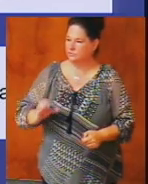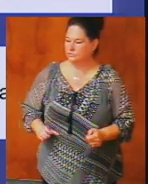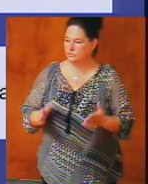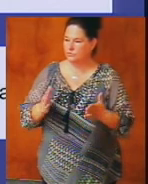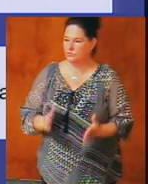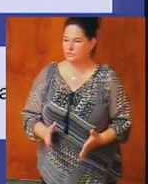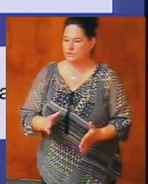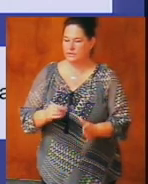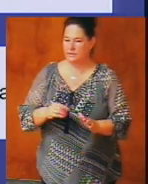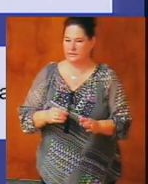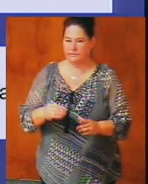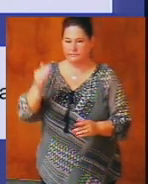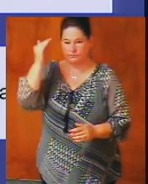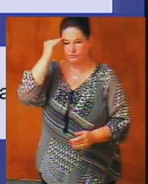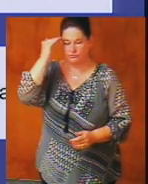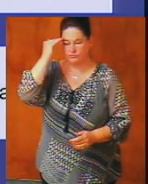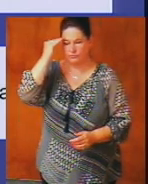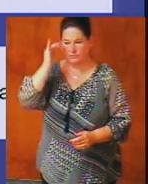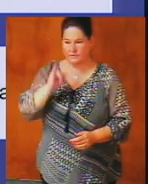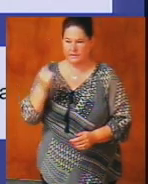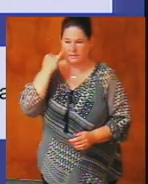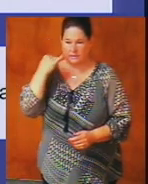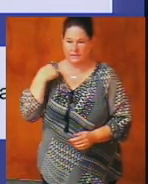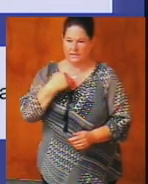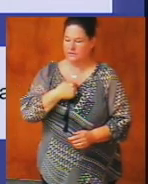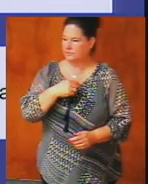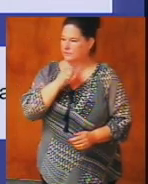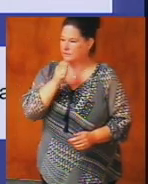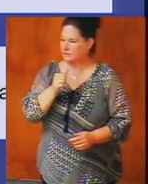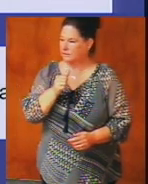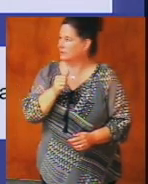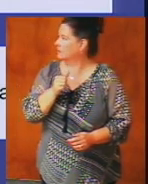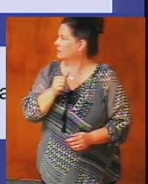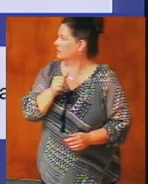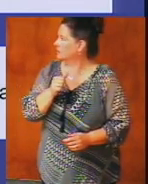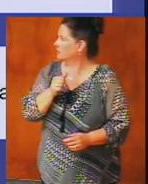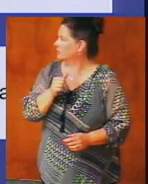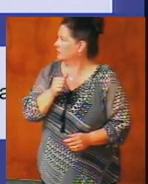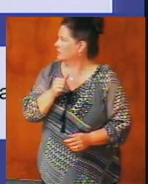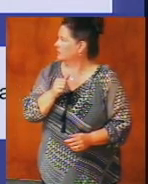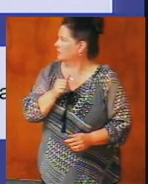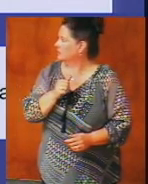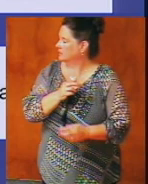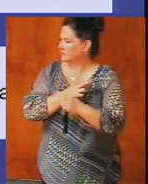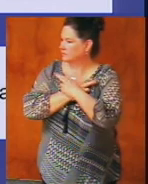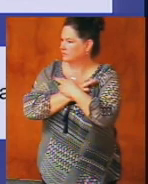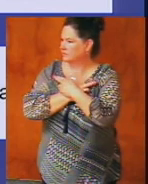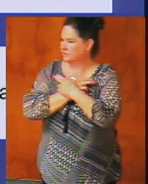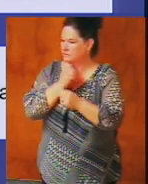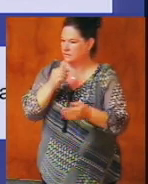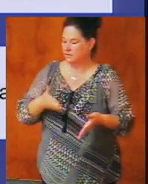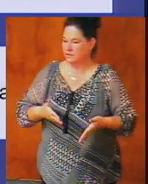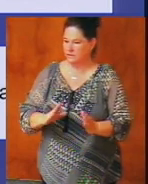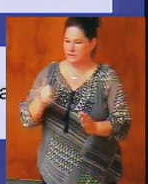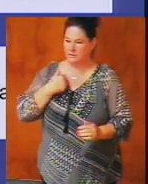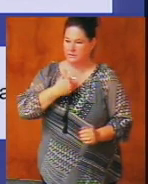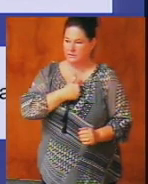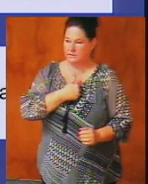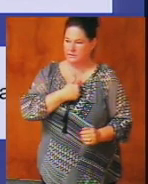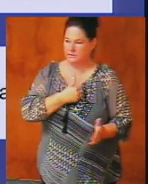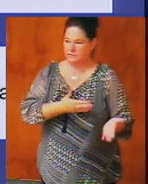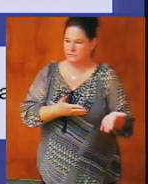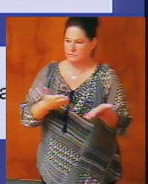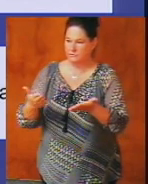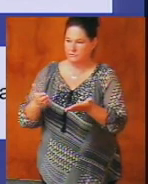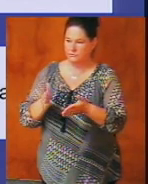And it will assure us that if we do not relapse, if we do not allow ourselves to be carried away